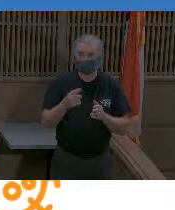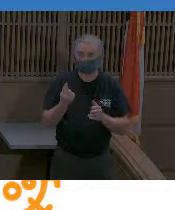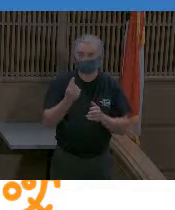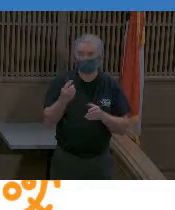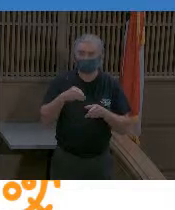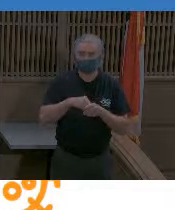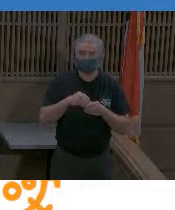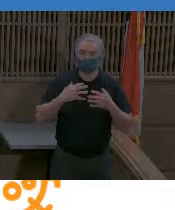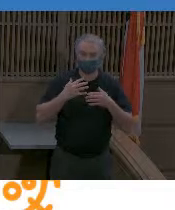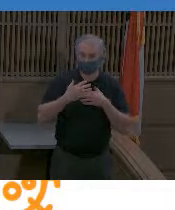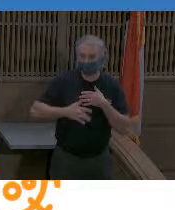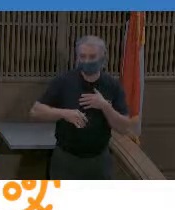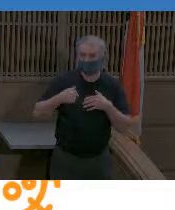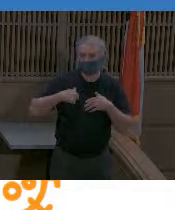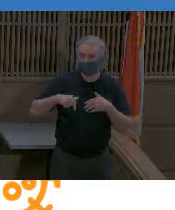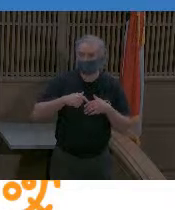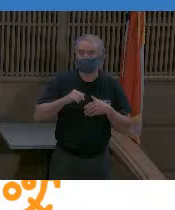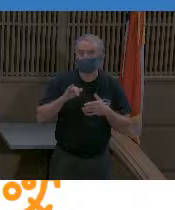Additionally,